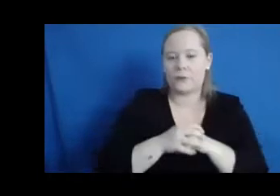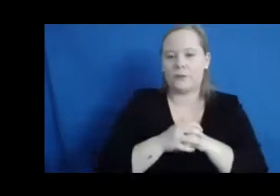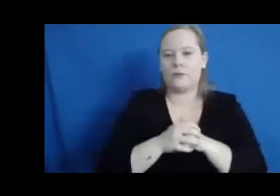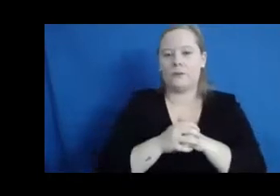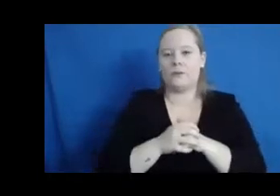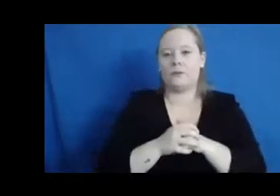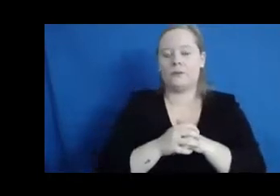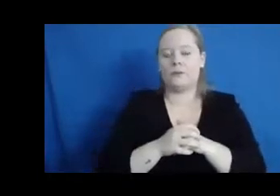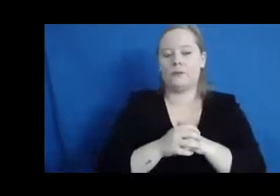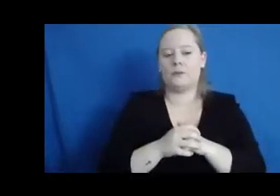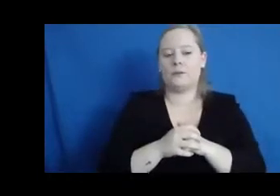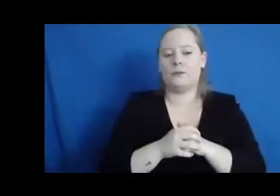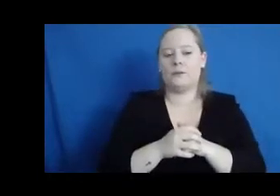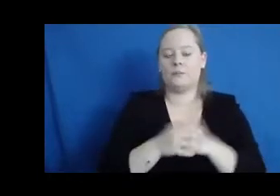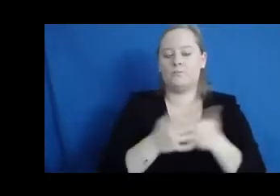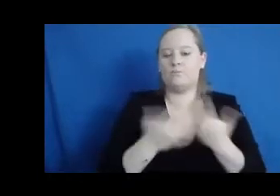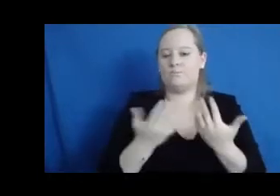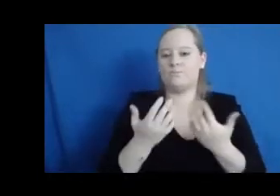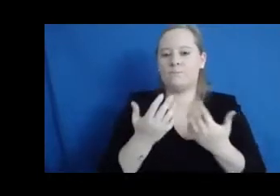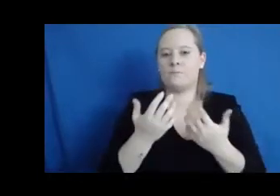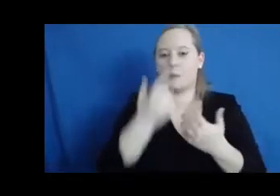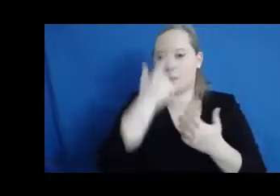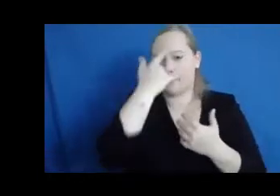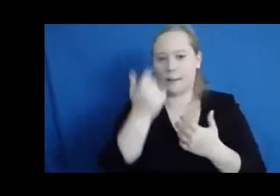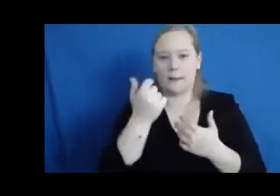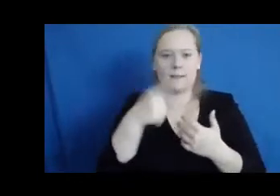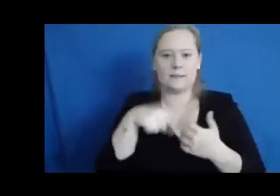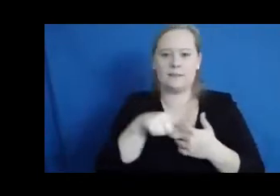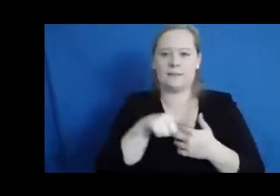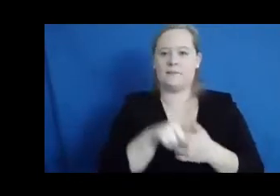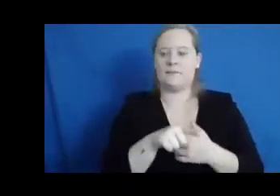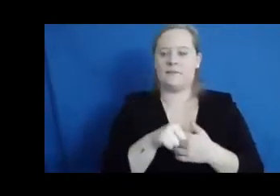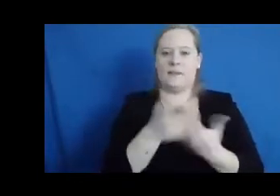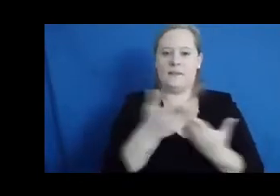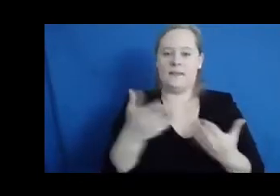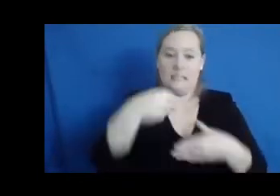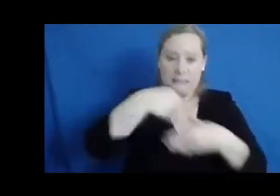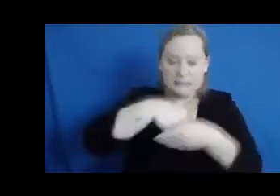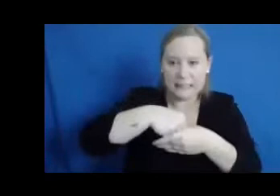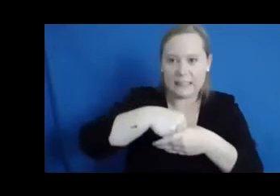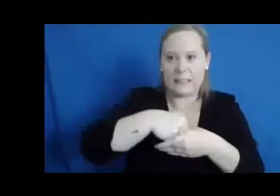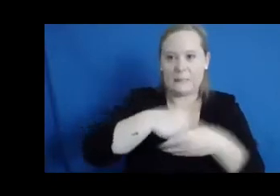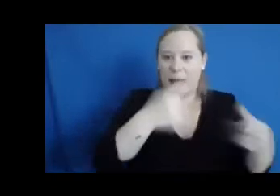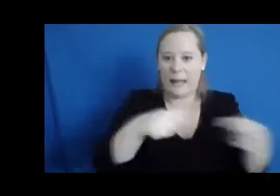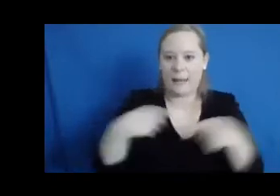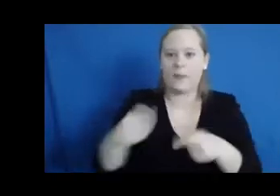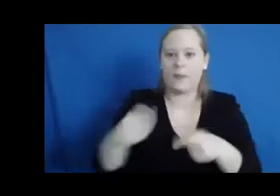due to the redox and pH conditions, a lot of the metals of